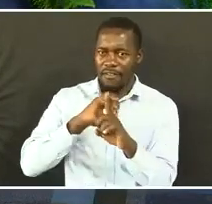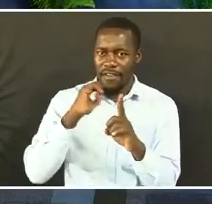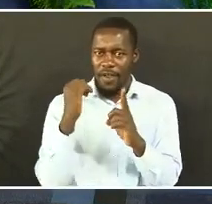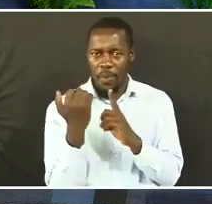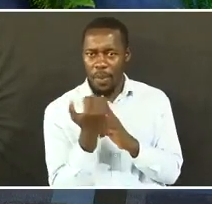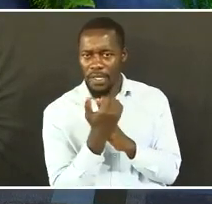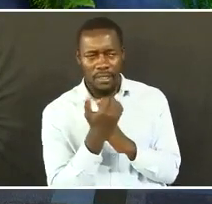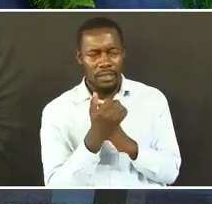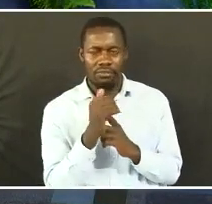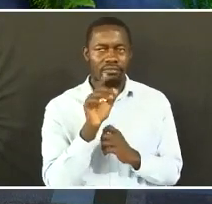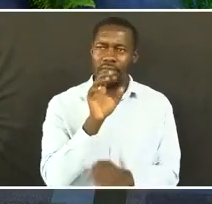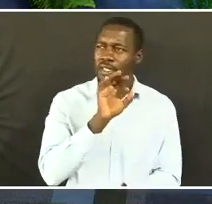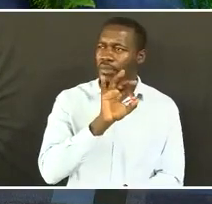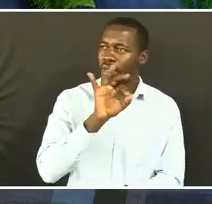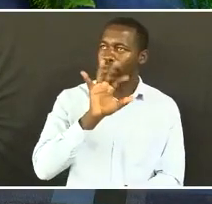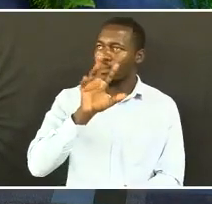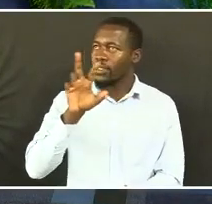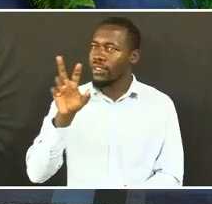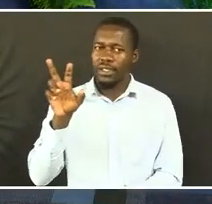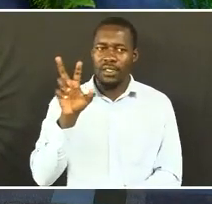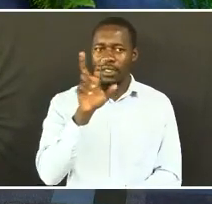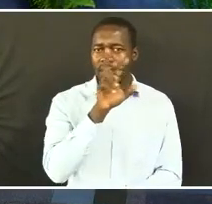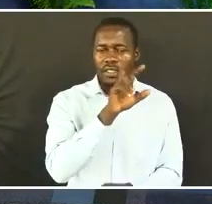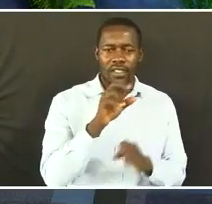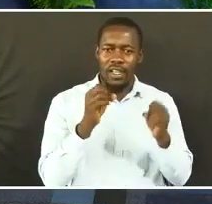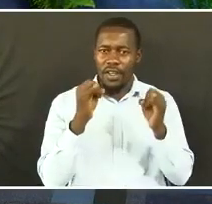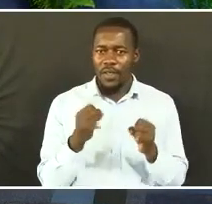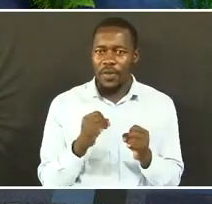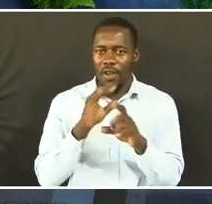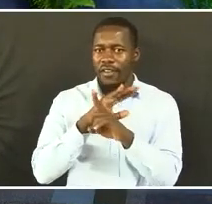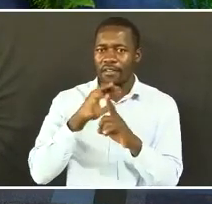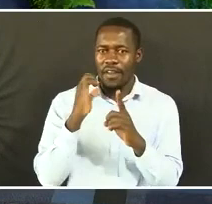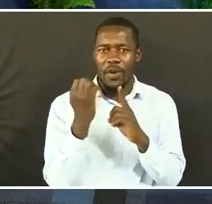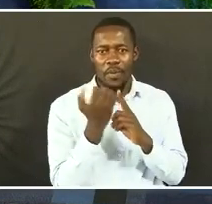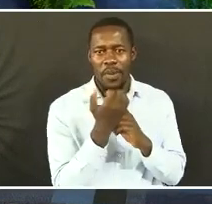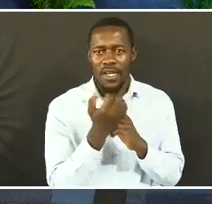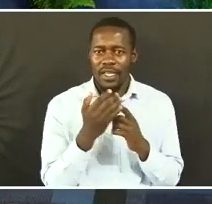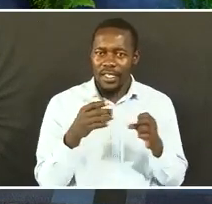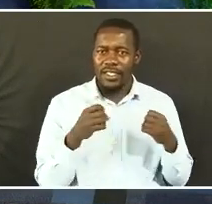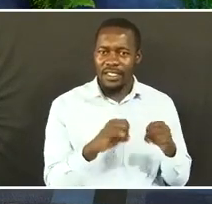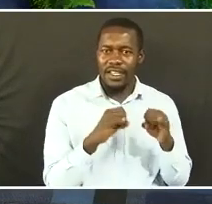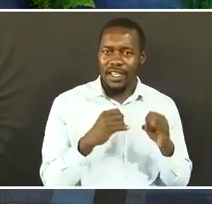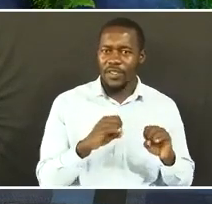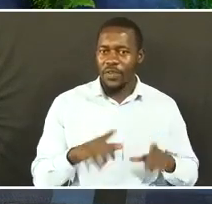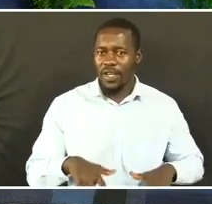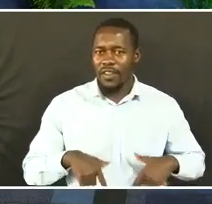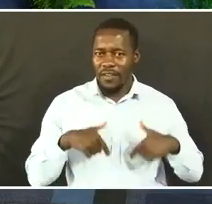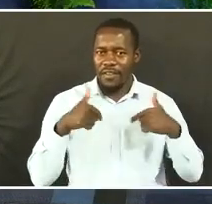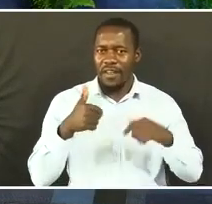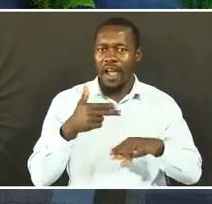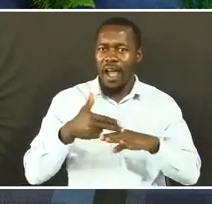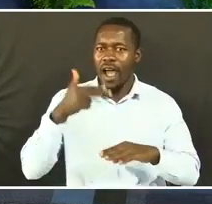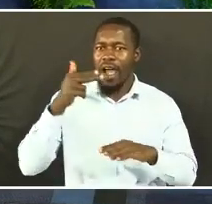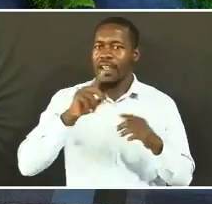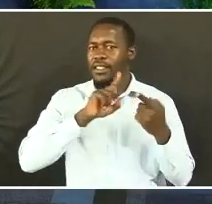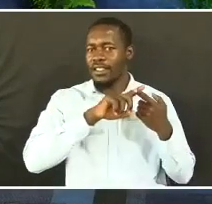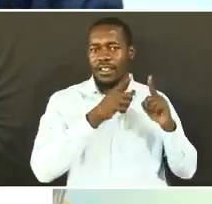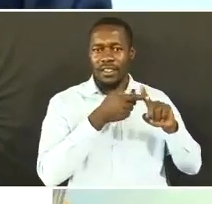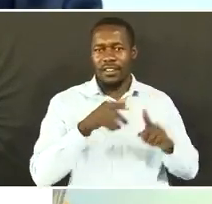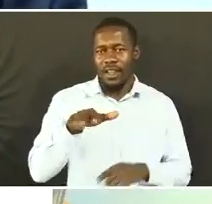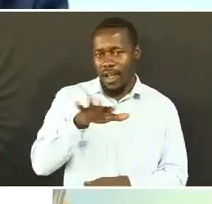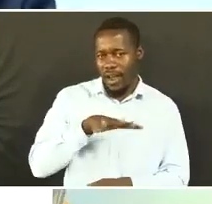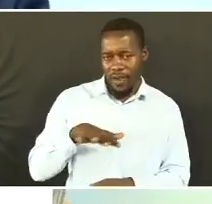an initial resolve, like many of us, to try and live to the high ideals that had been imparted by Big Daddy's